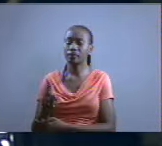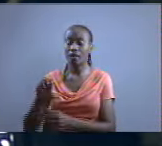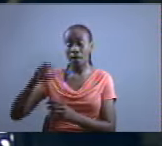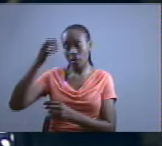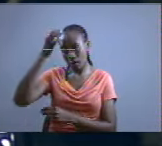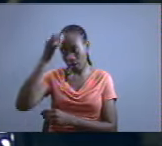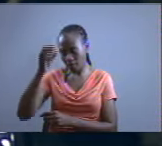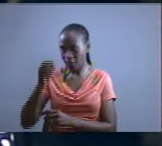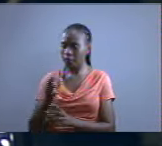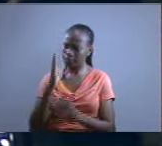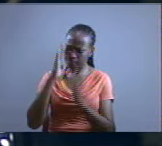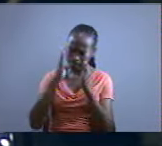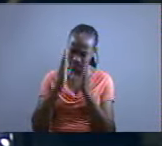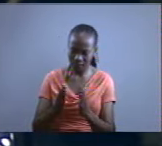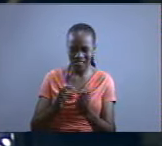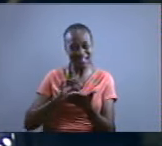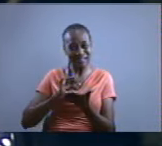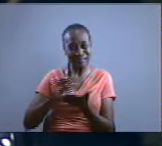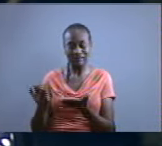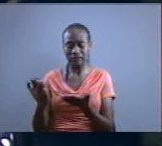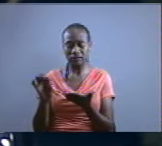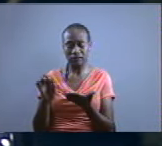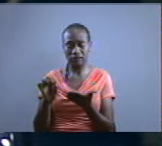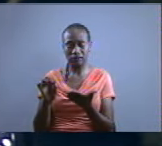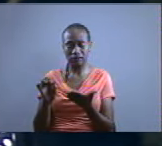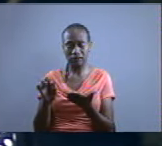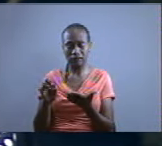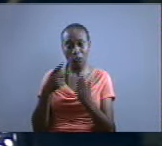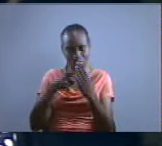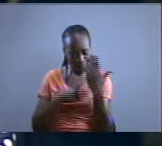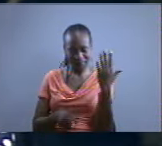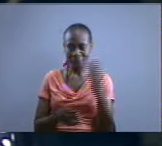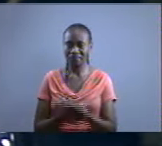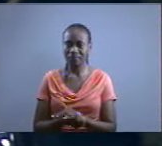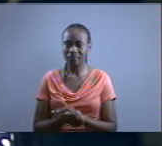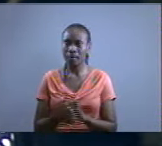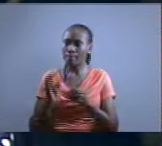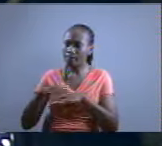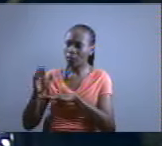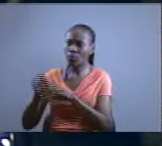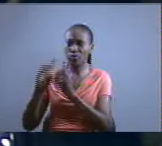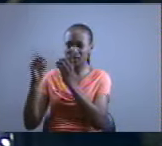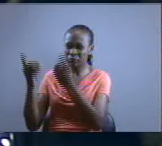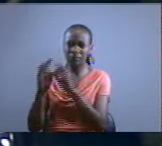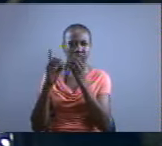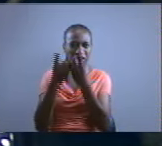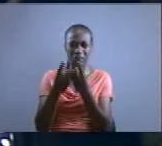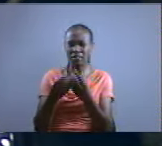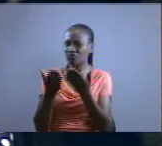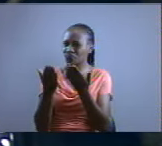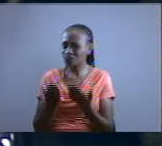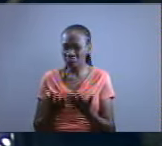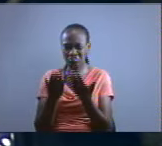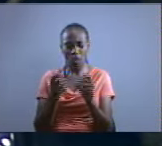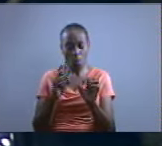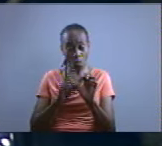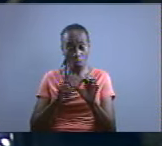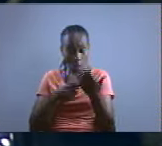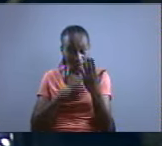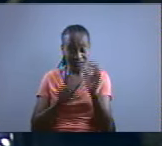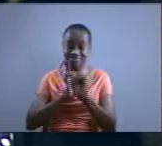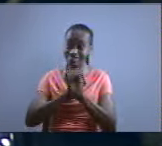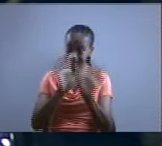to achieving a clean audit. Most government departments and entities received unqualified audits, and